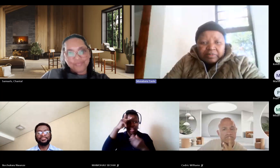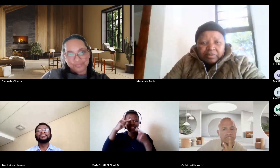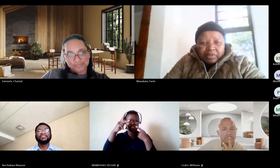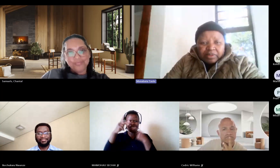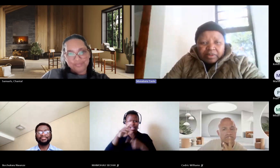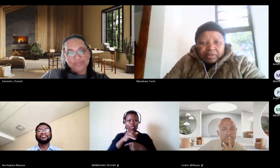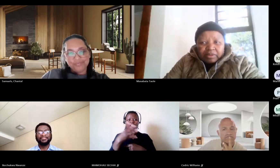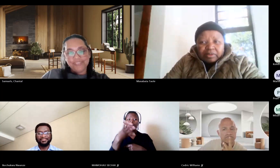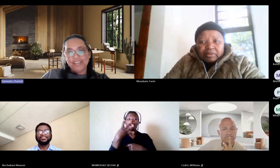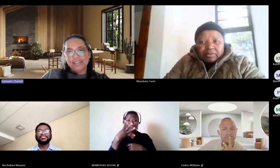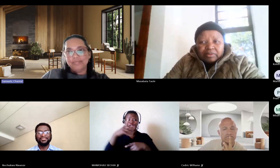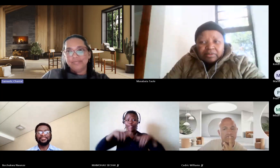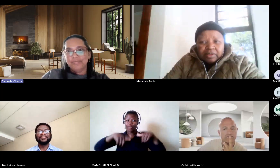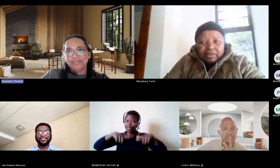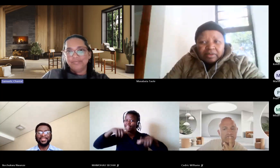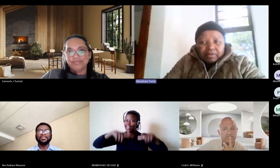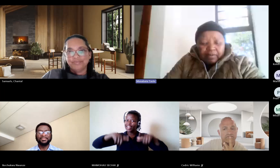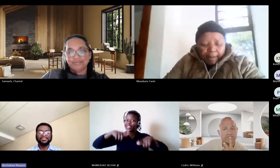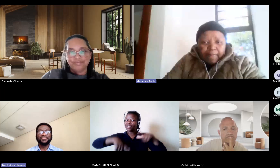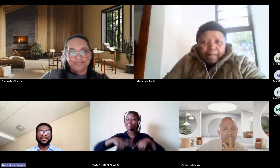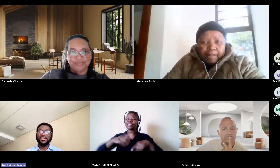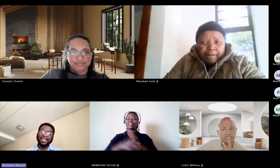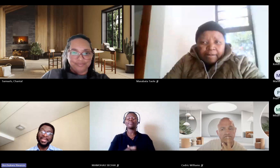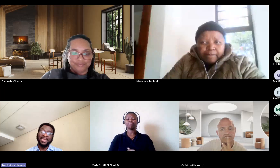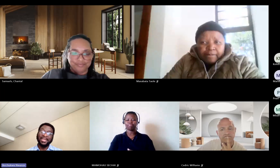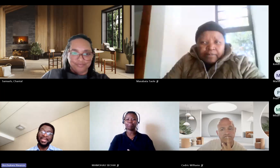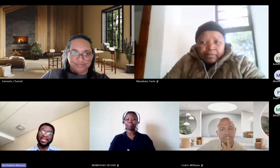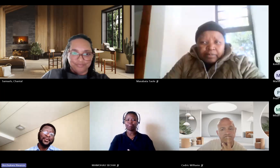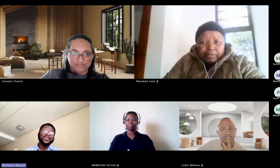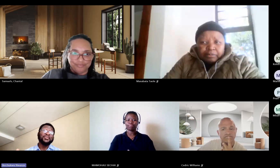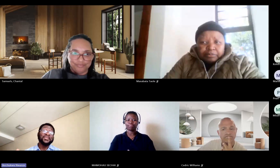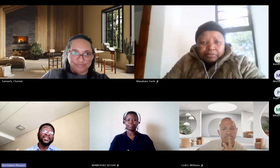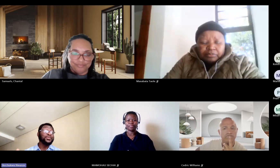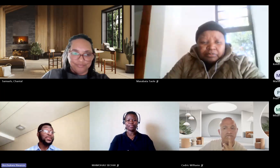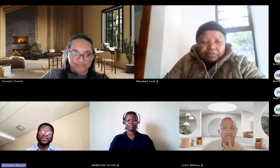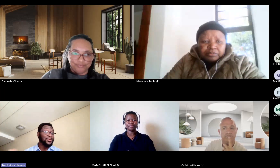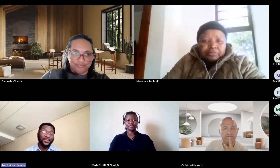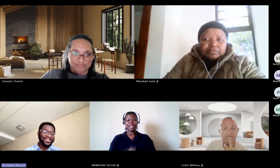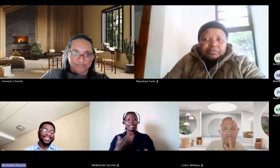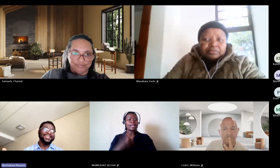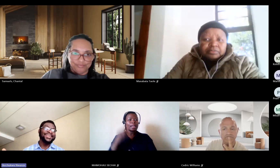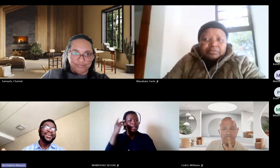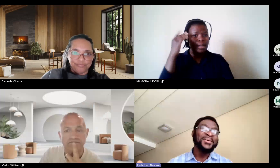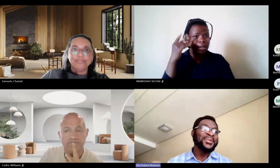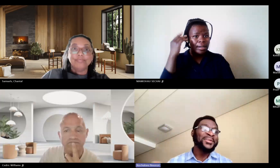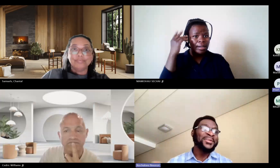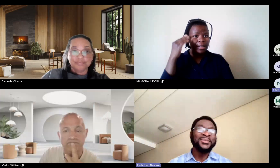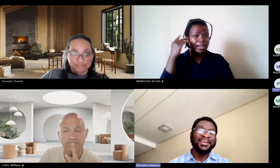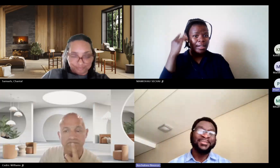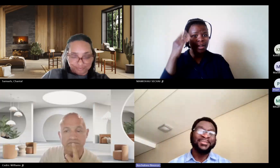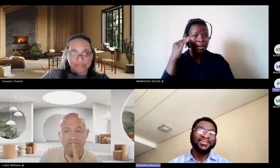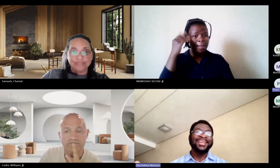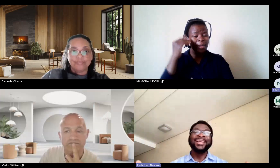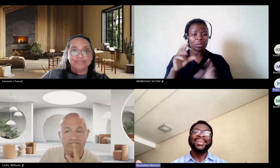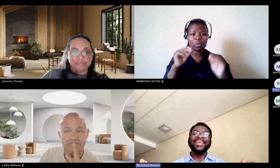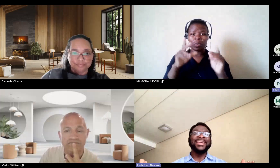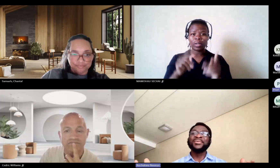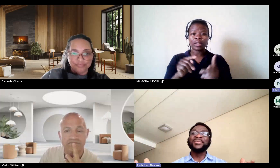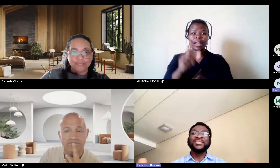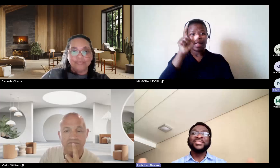levels. Yeah. So you can imagine a government official who doesn't know, who doesn't know those